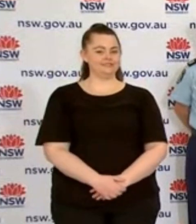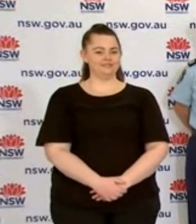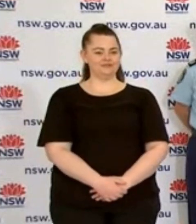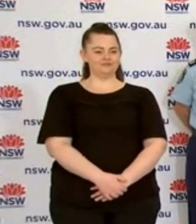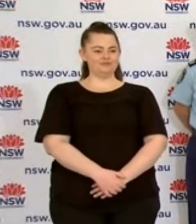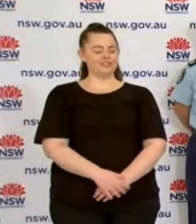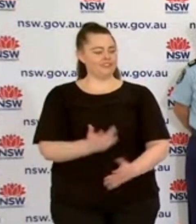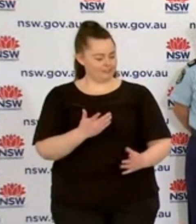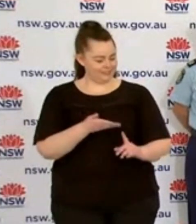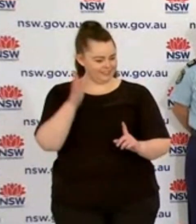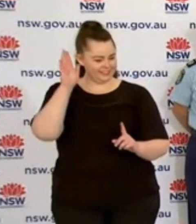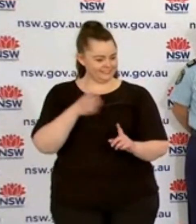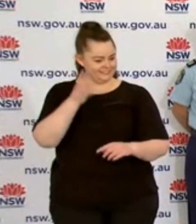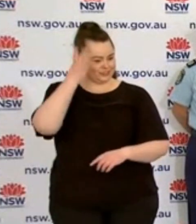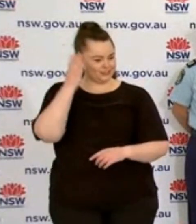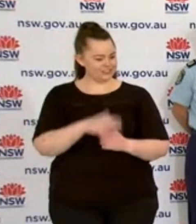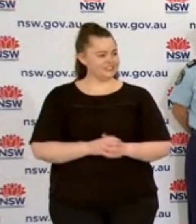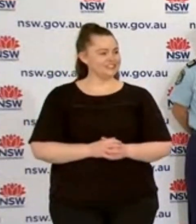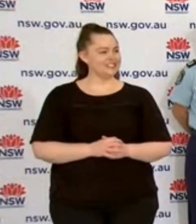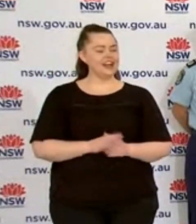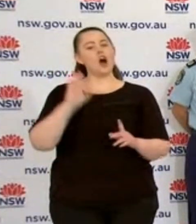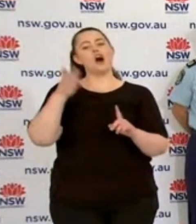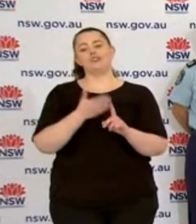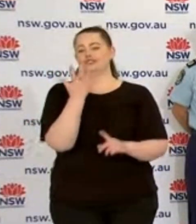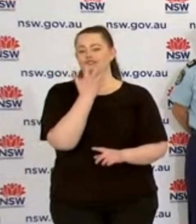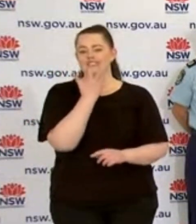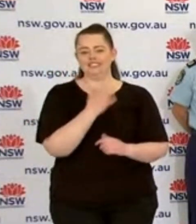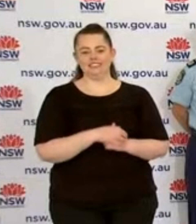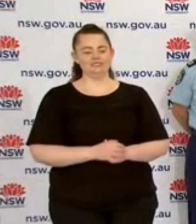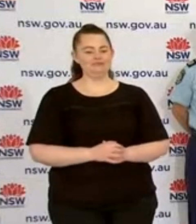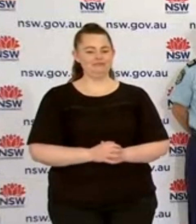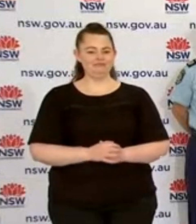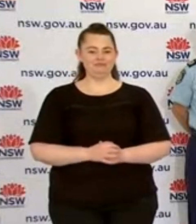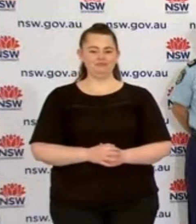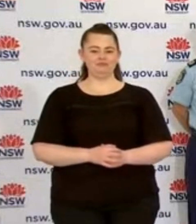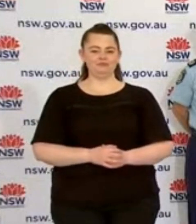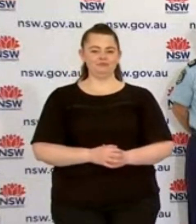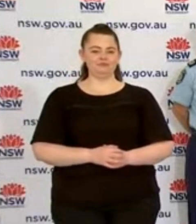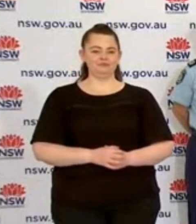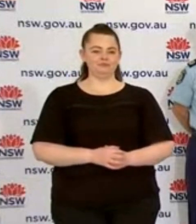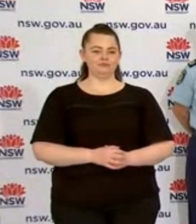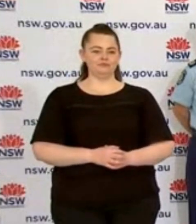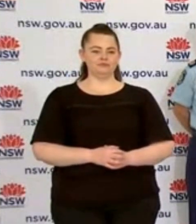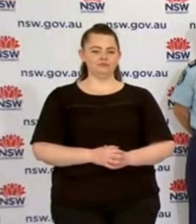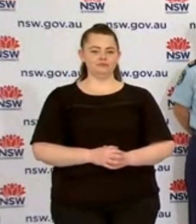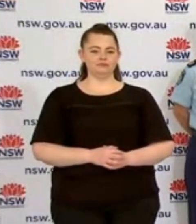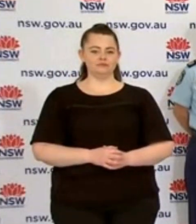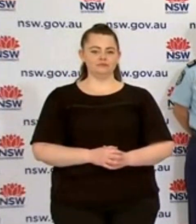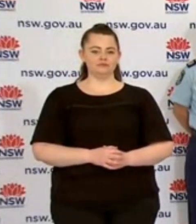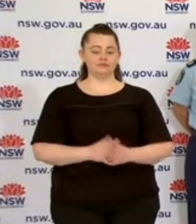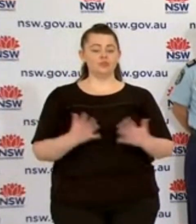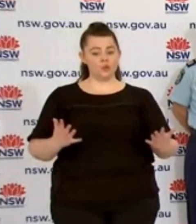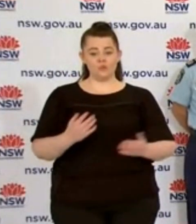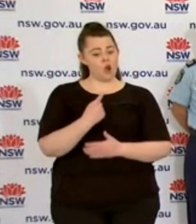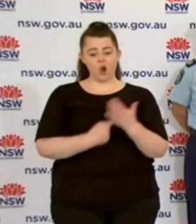which I slightly forgot. What was the question? Oh, yeah, sorry. So, no, that's okay. So the point is that it just takes a handful